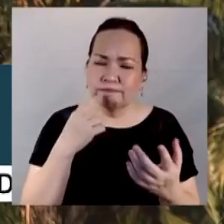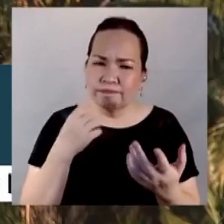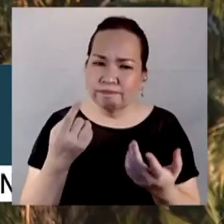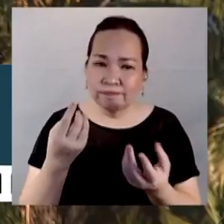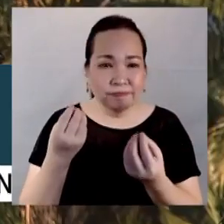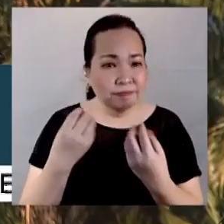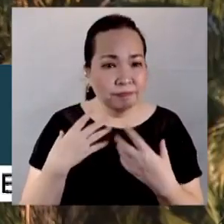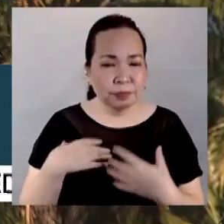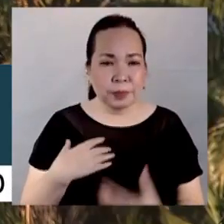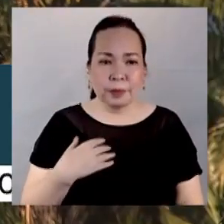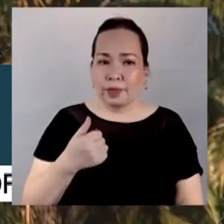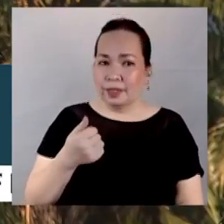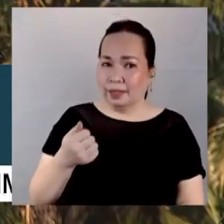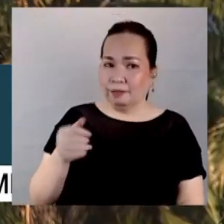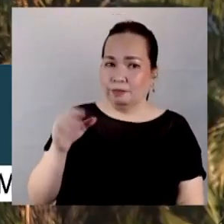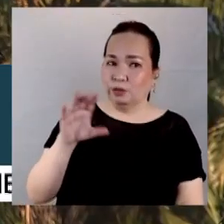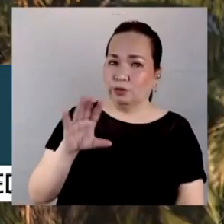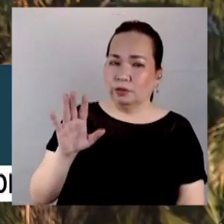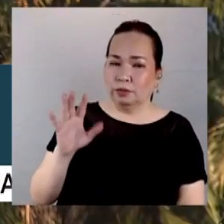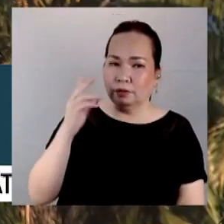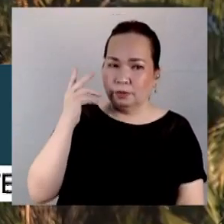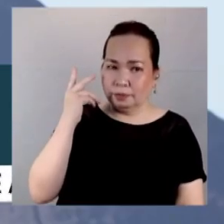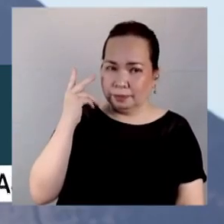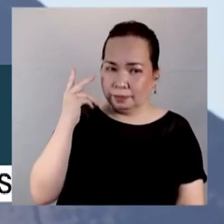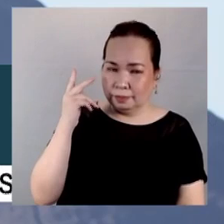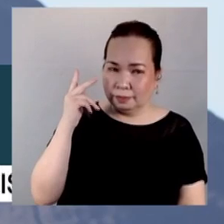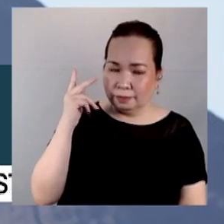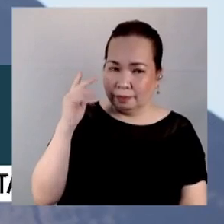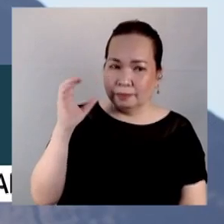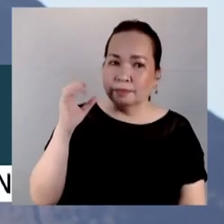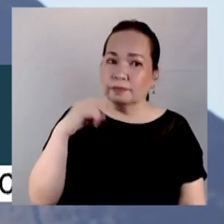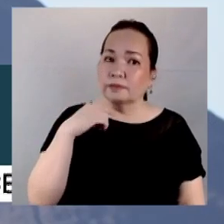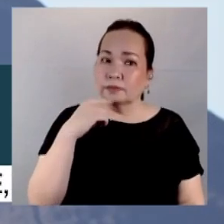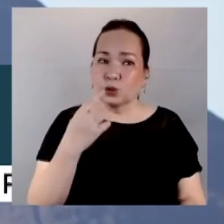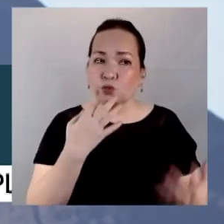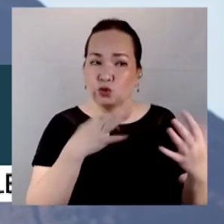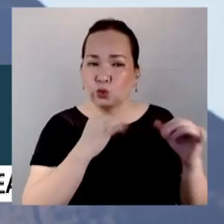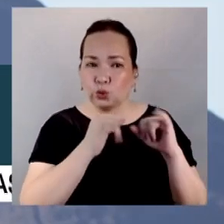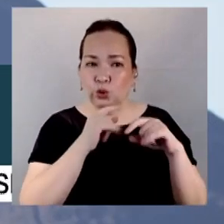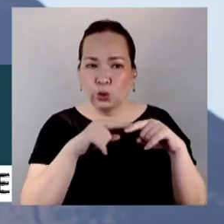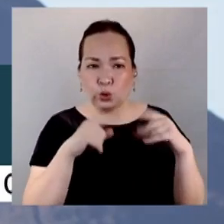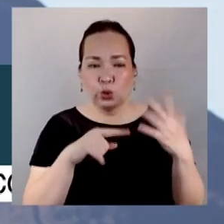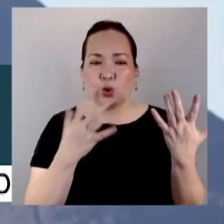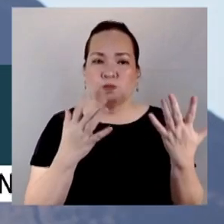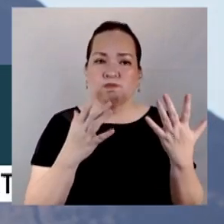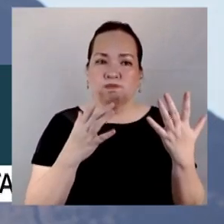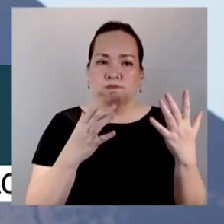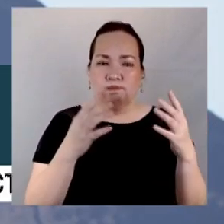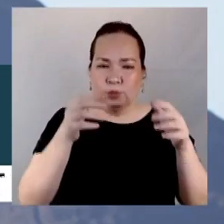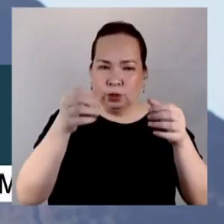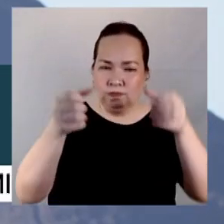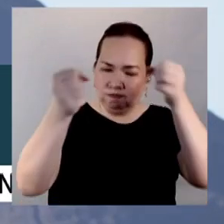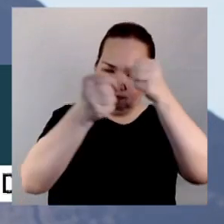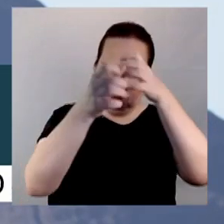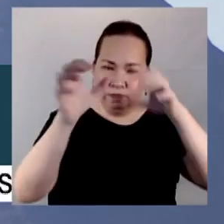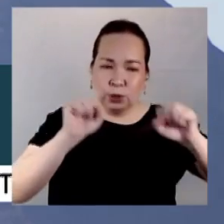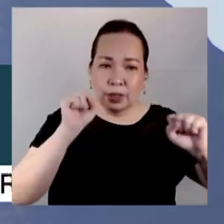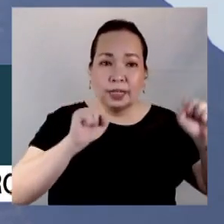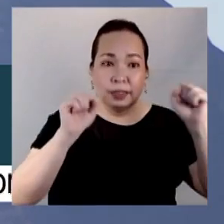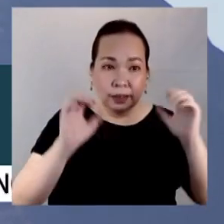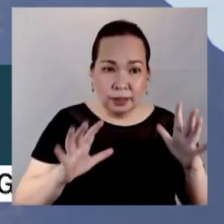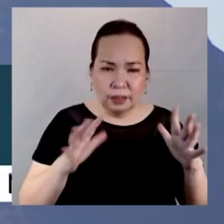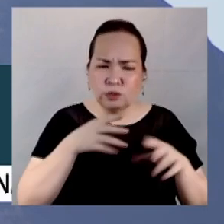Good afternoon, Carmina. The Philippine Institute of Volcanology and Seismology here in Sorsogon is closely monitoring the activity of Mount